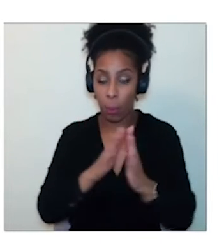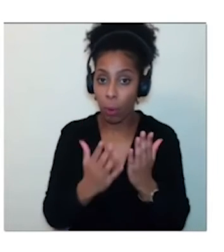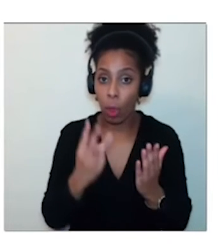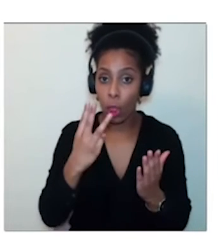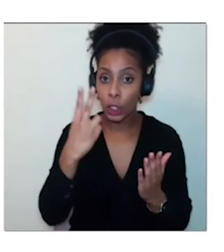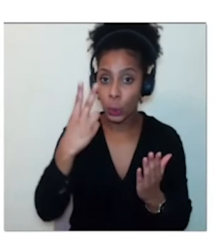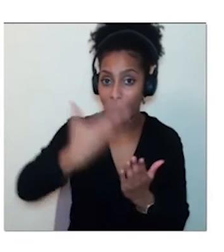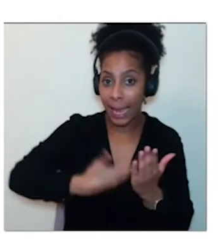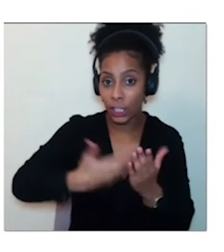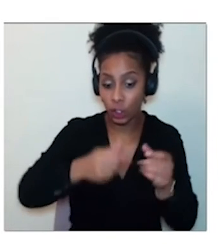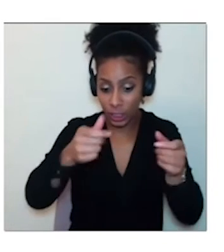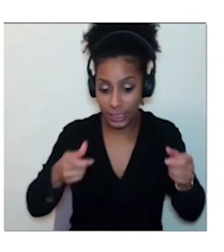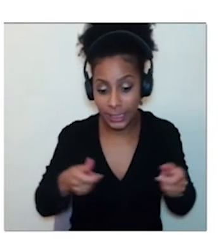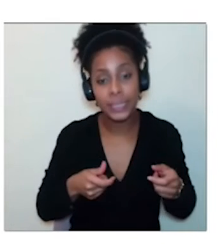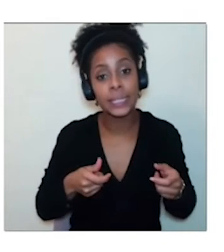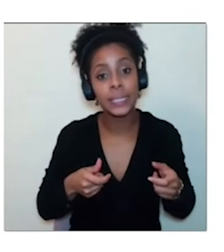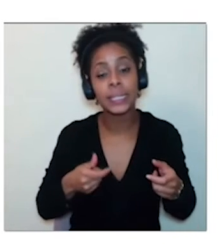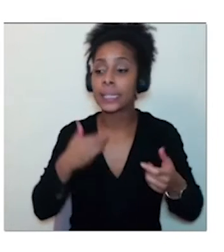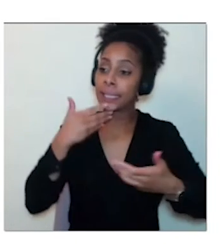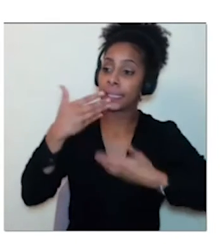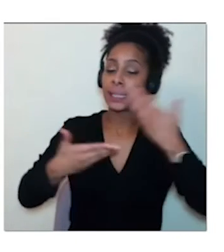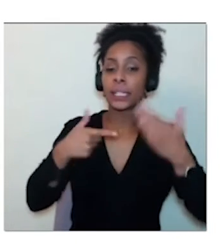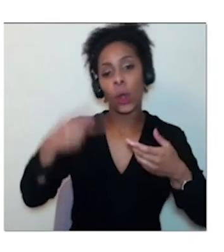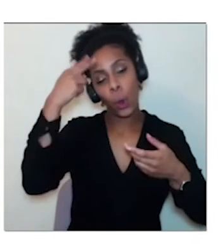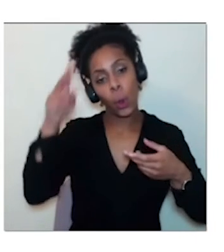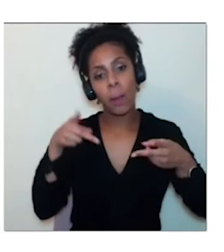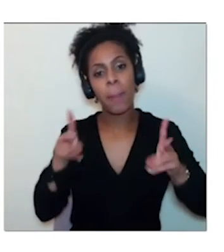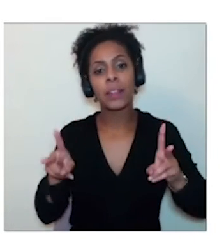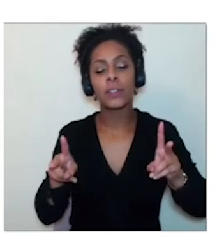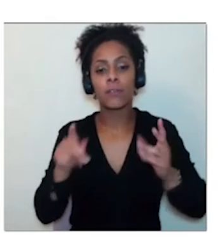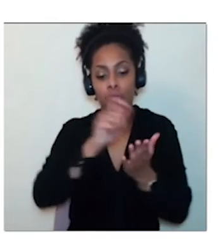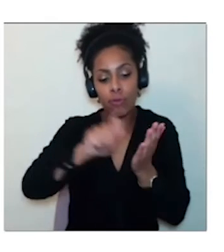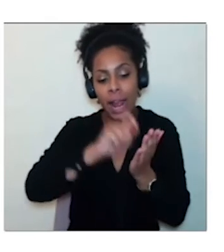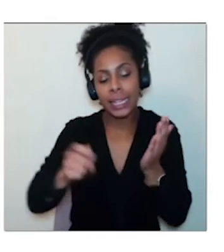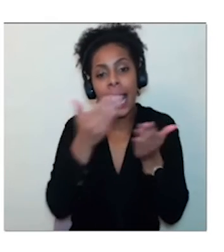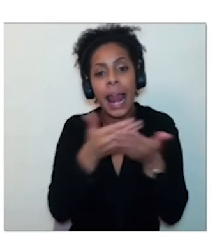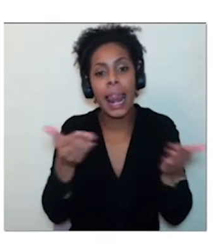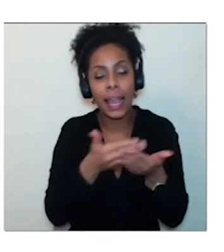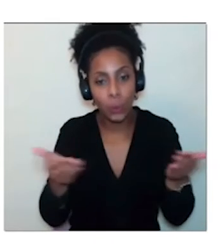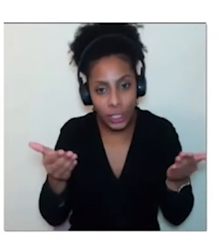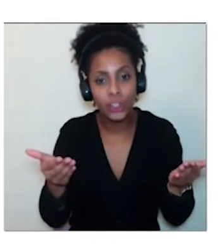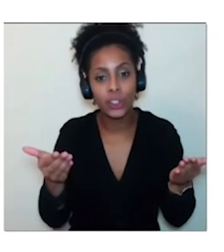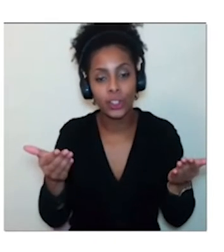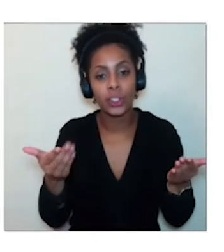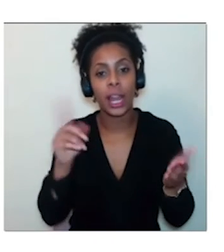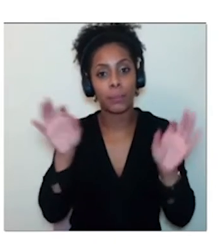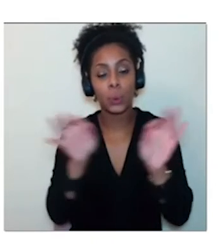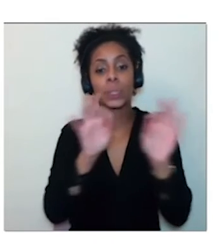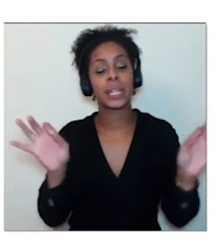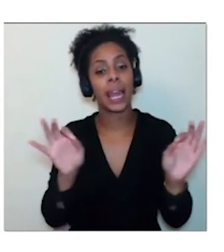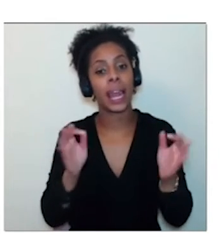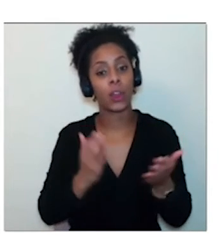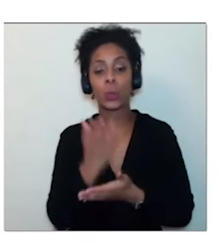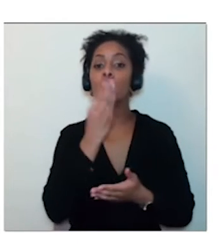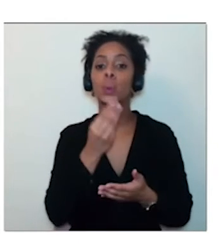entitled Method of Writing Language, Plain Chant and Music by means of raised points for the use of